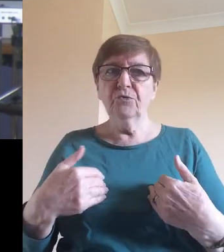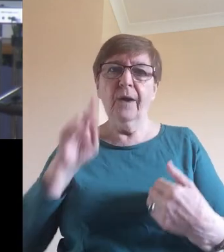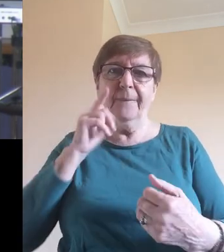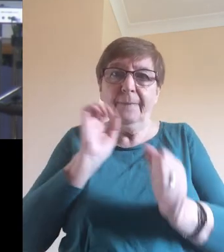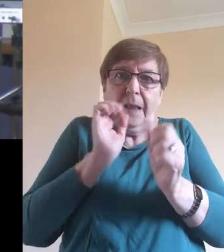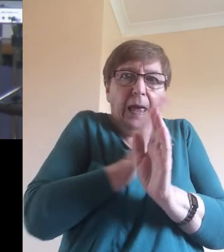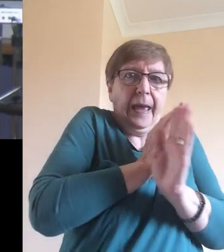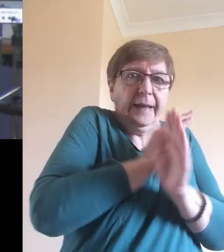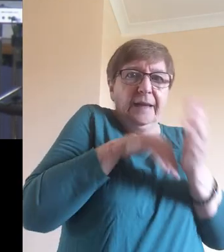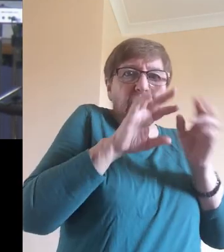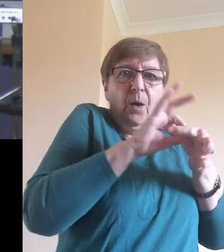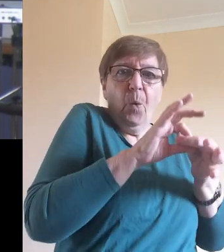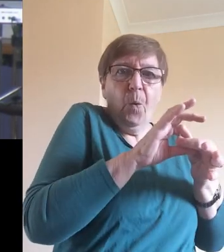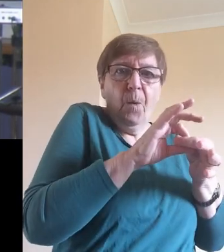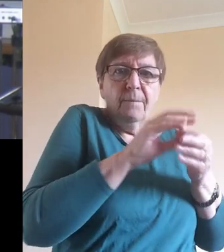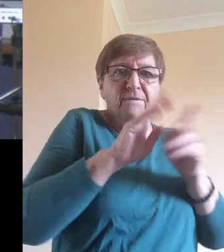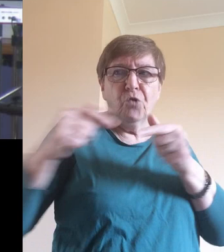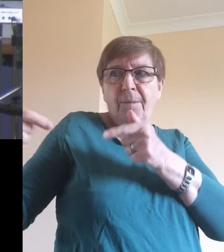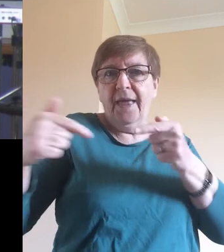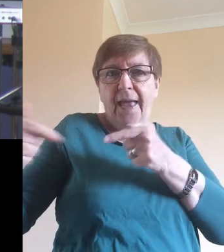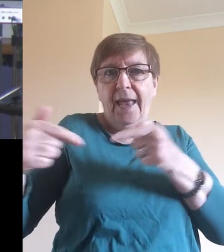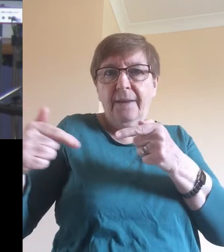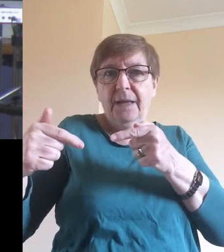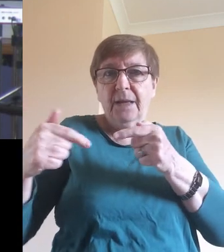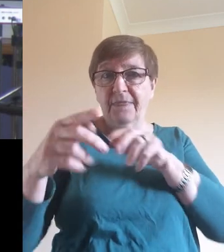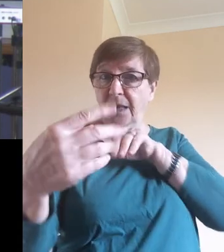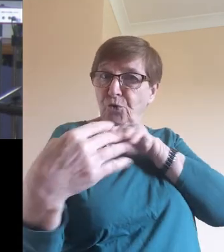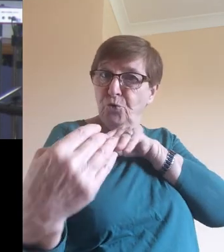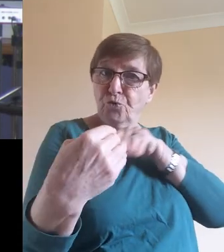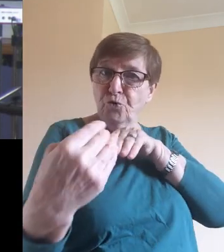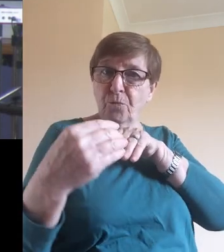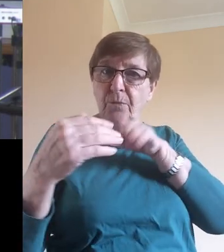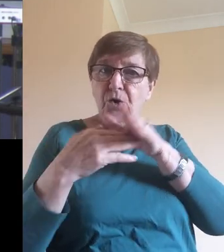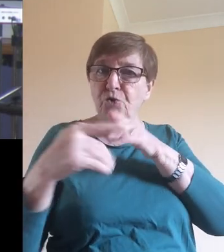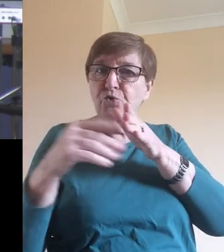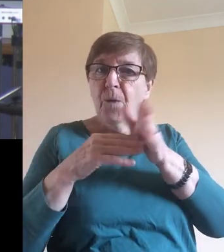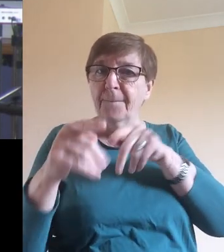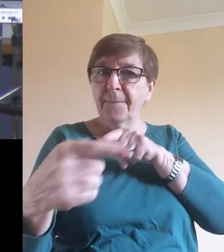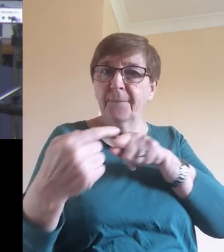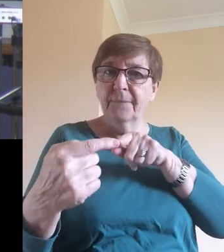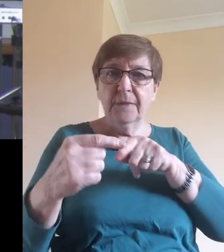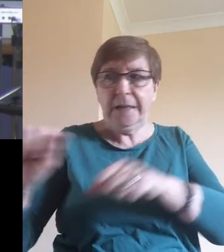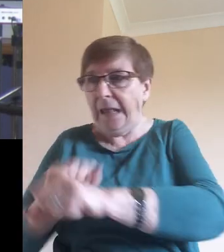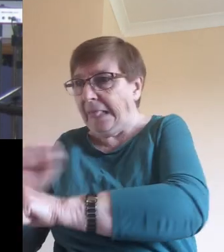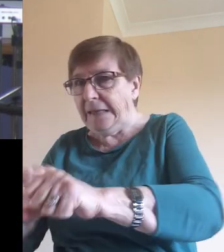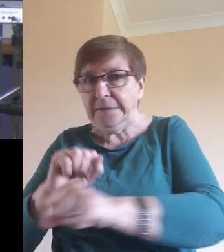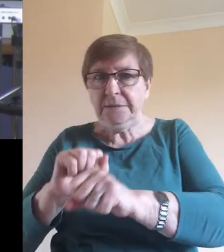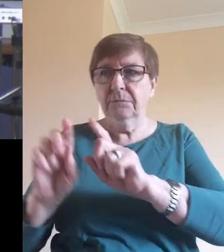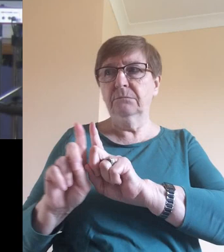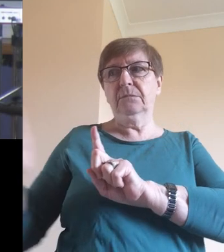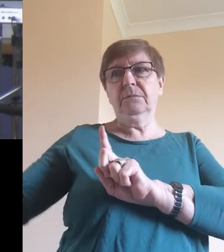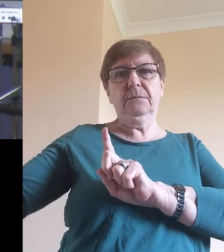their homes from the enemy unseen. They YouTubed and Zoomed, social distanced and cleaned.